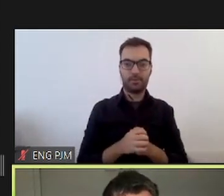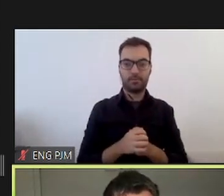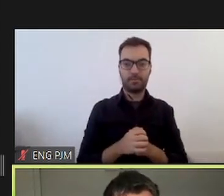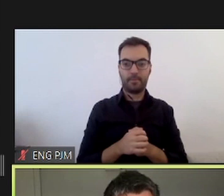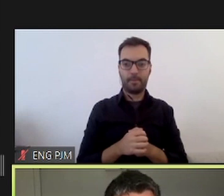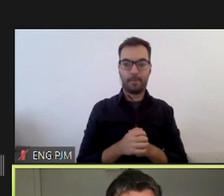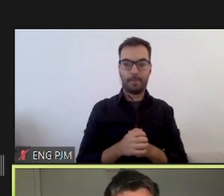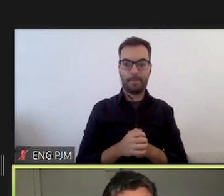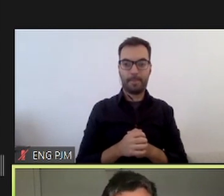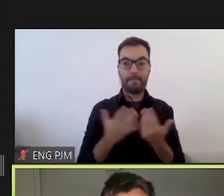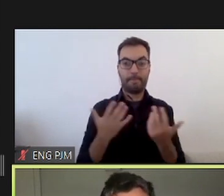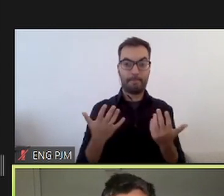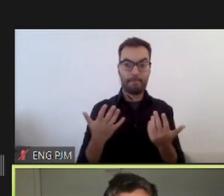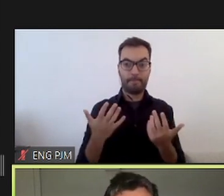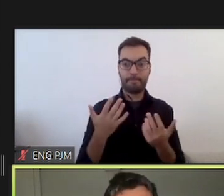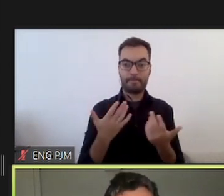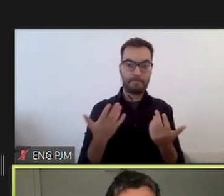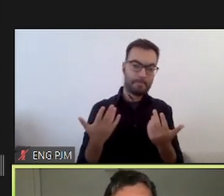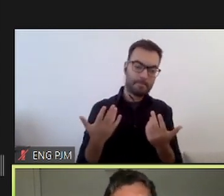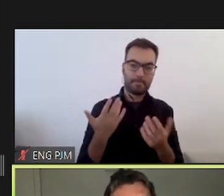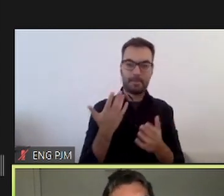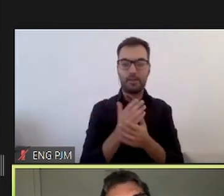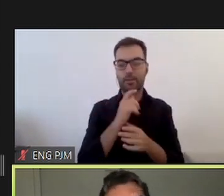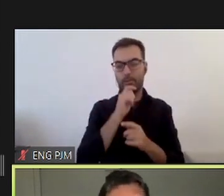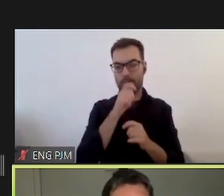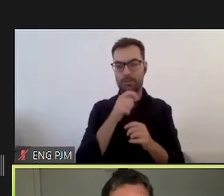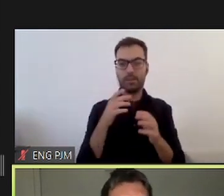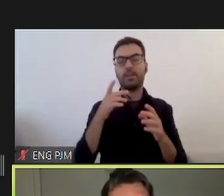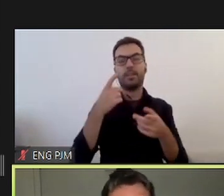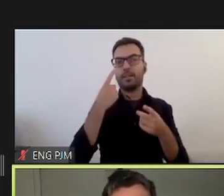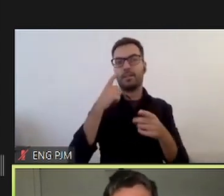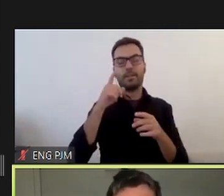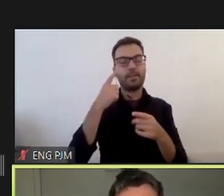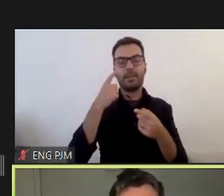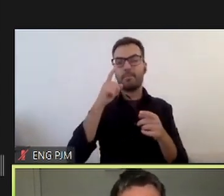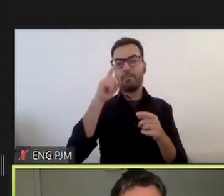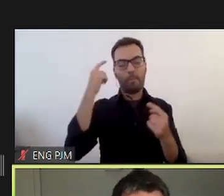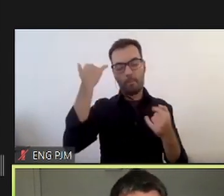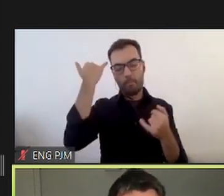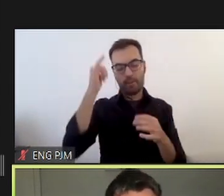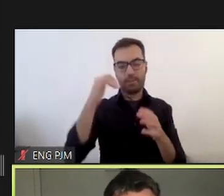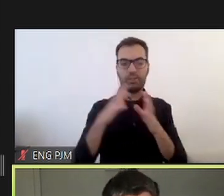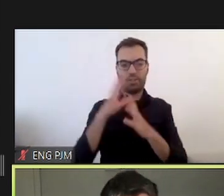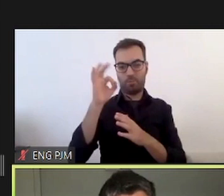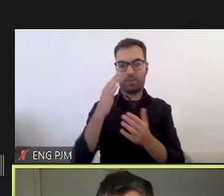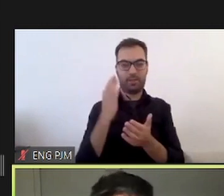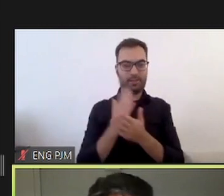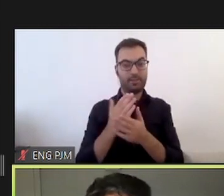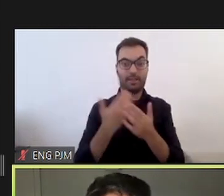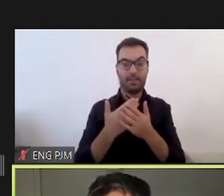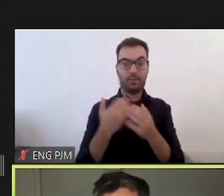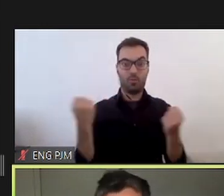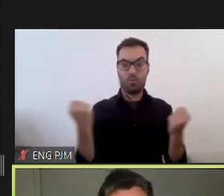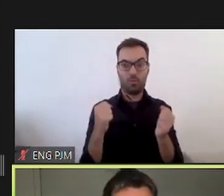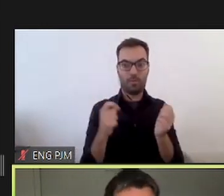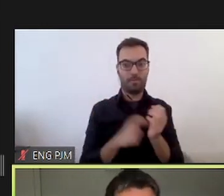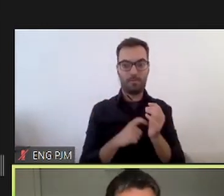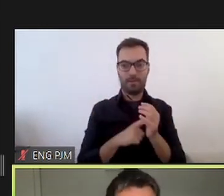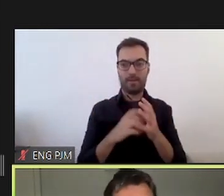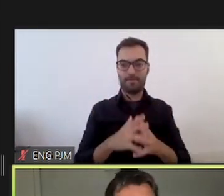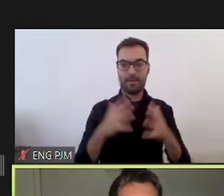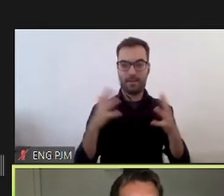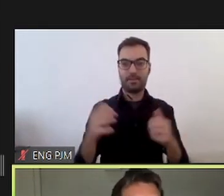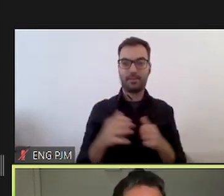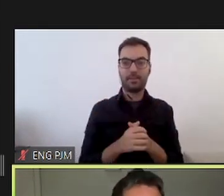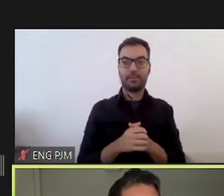page. So there is only, let's say, the 10% you can skip. So it's a quite extensive in terms of the